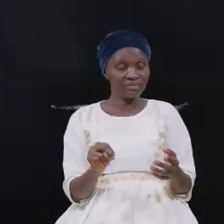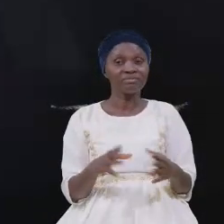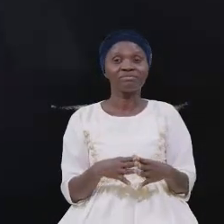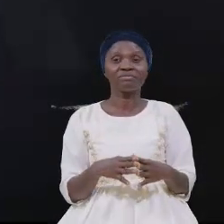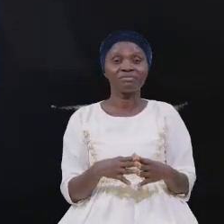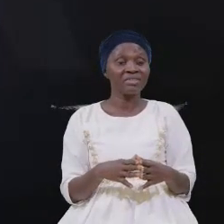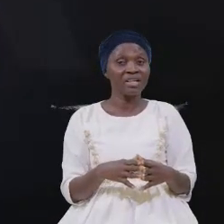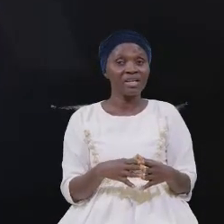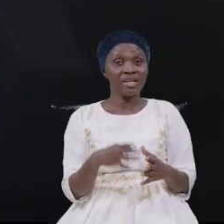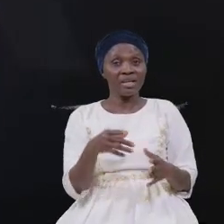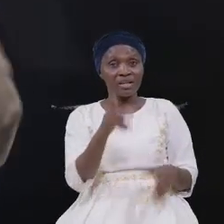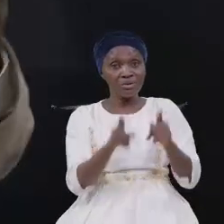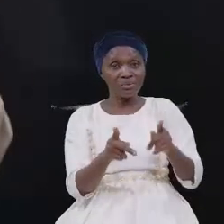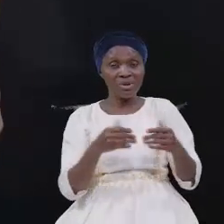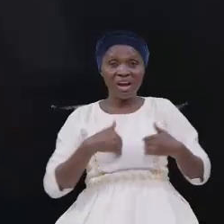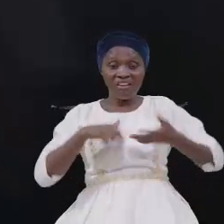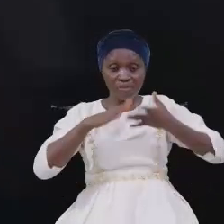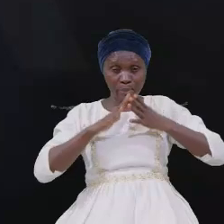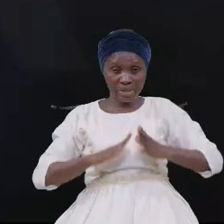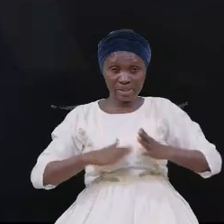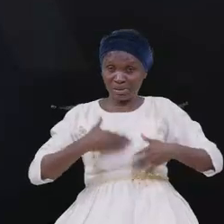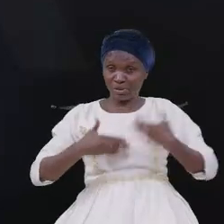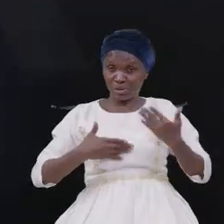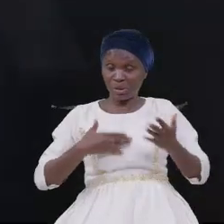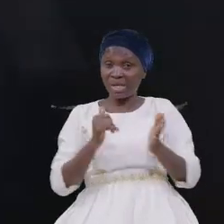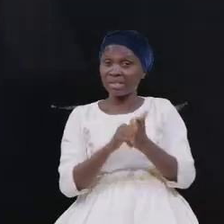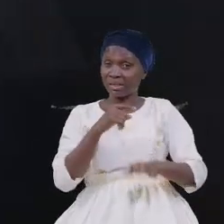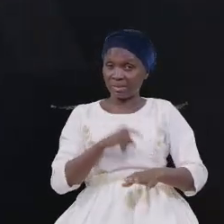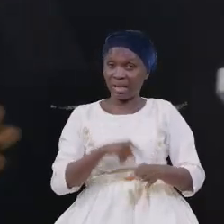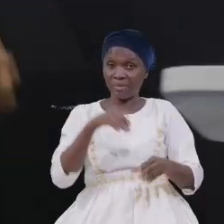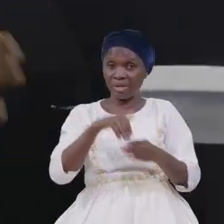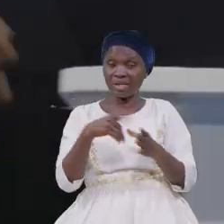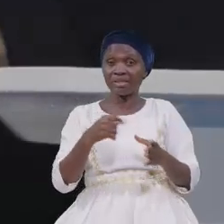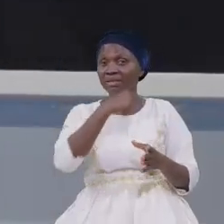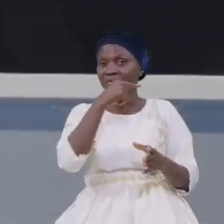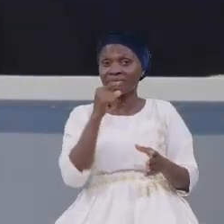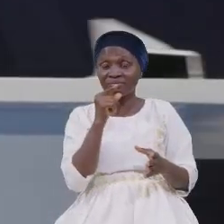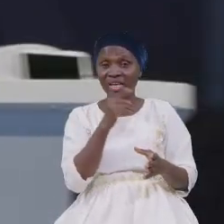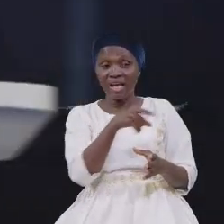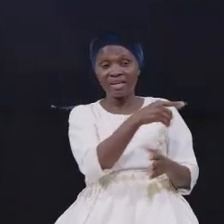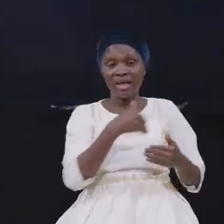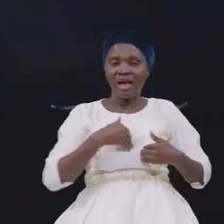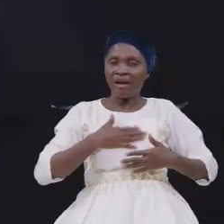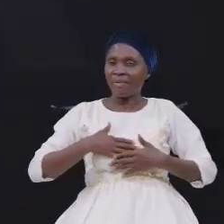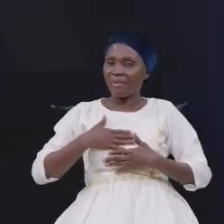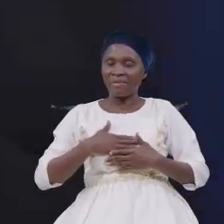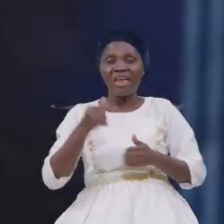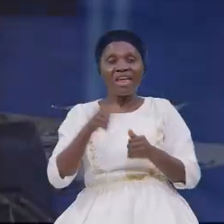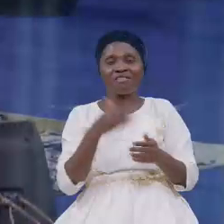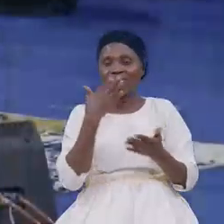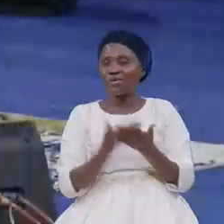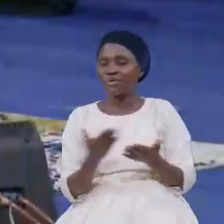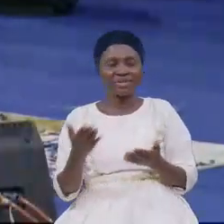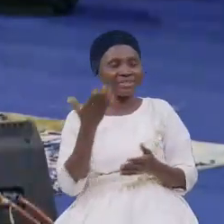had contentment, and they had pleasure, and they had every good thing in the